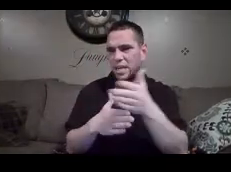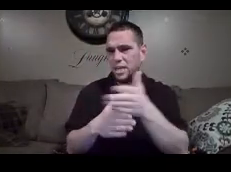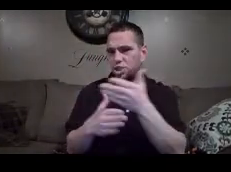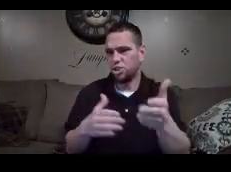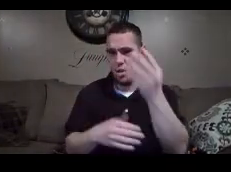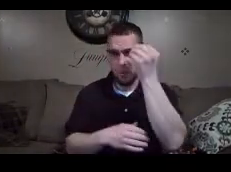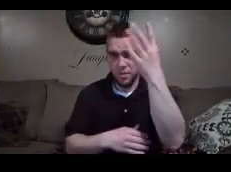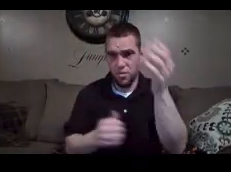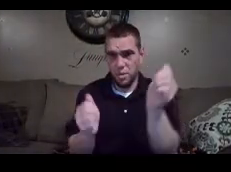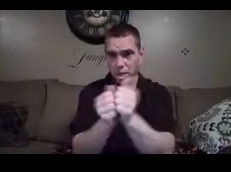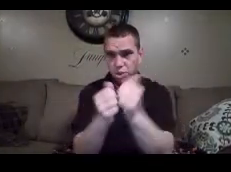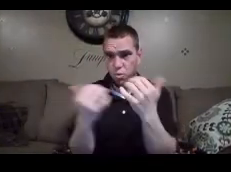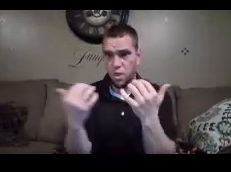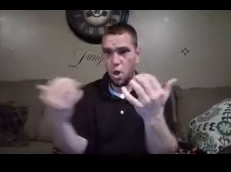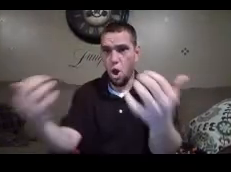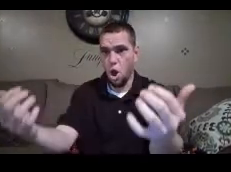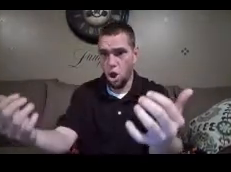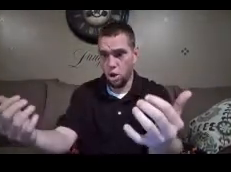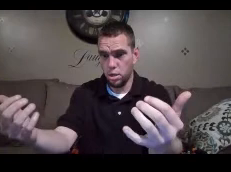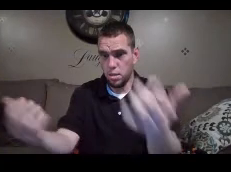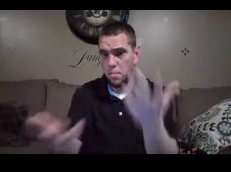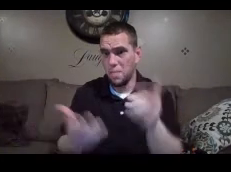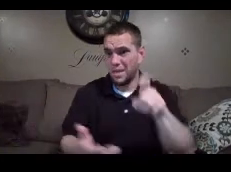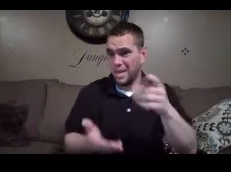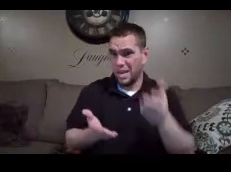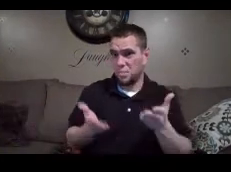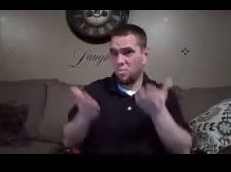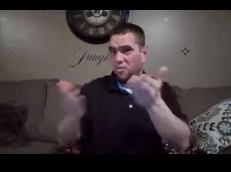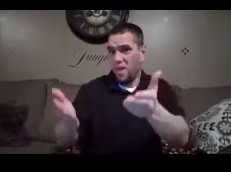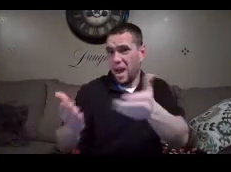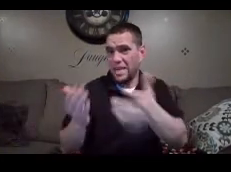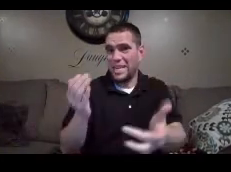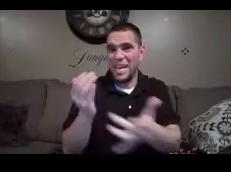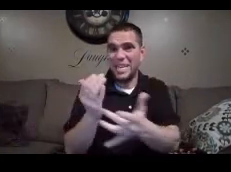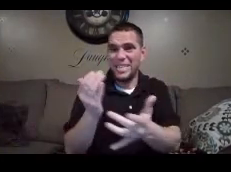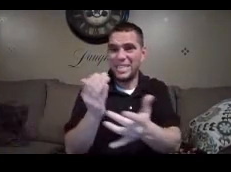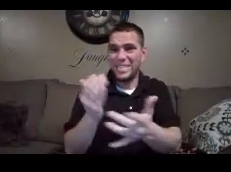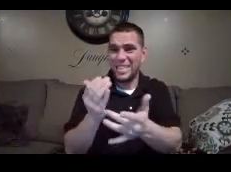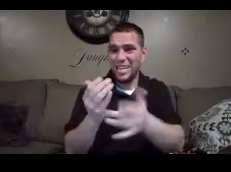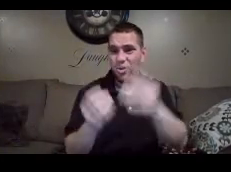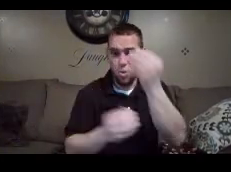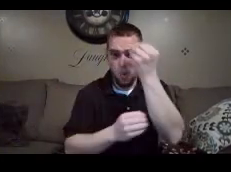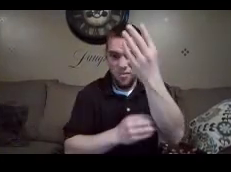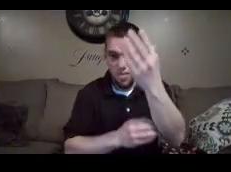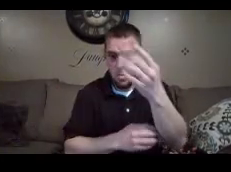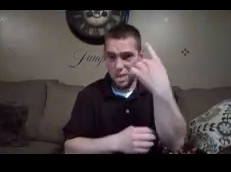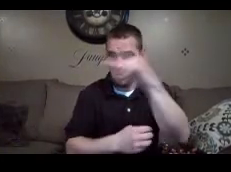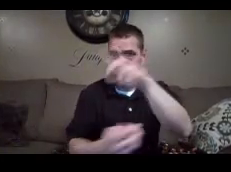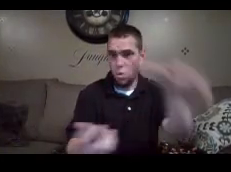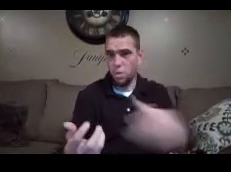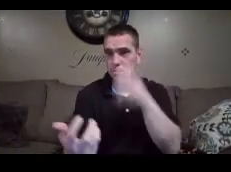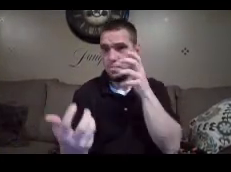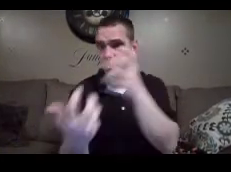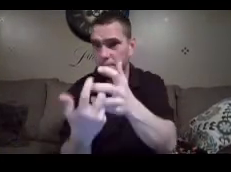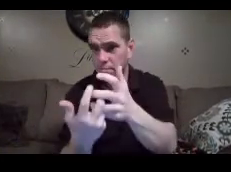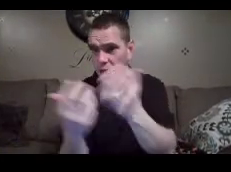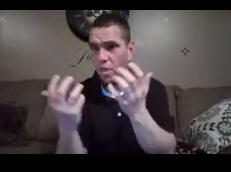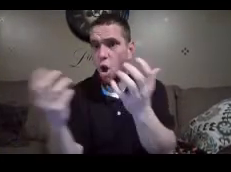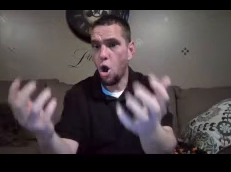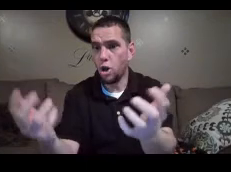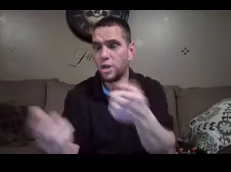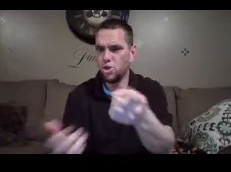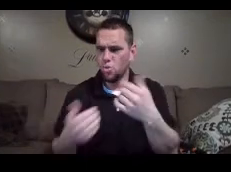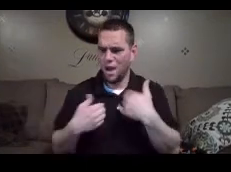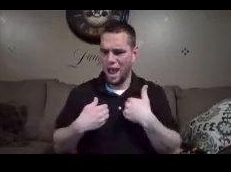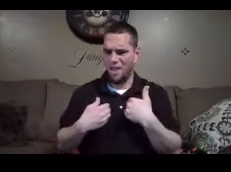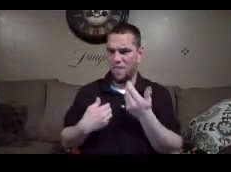audience, you may need to provide technical information specific to the audience. Do you have any advice when sharing